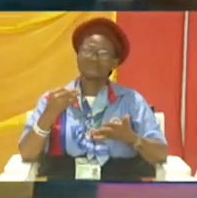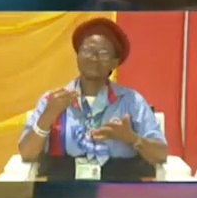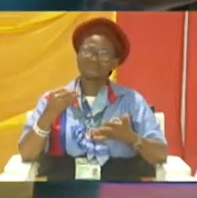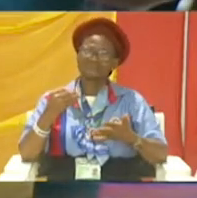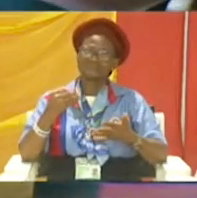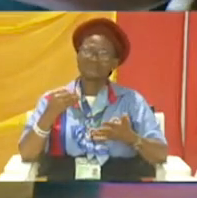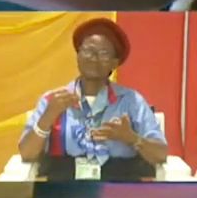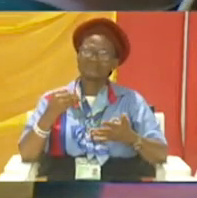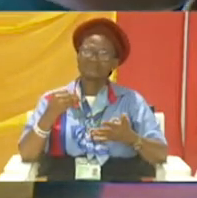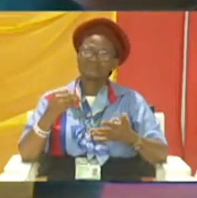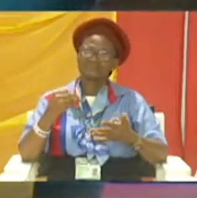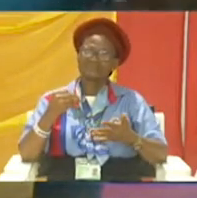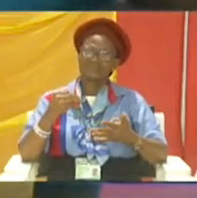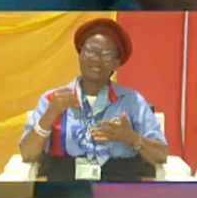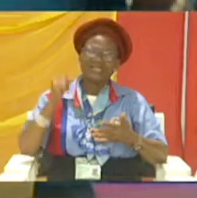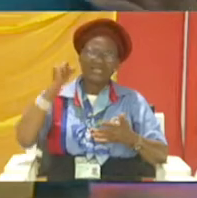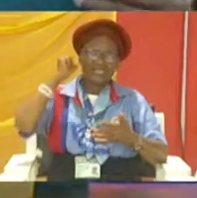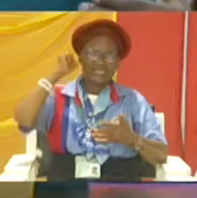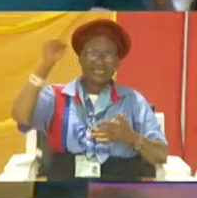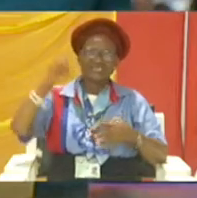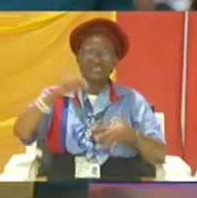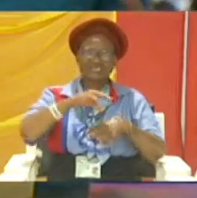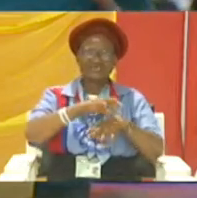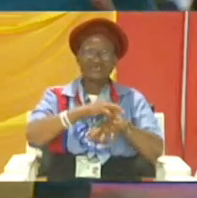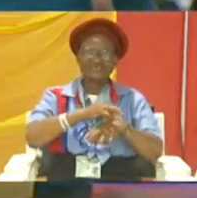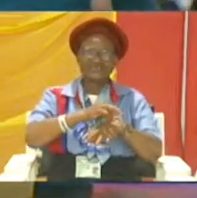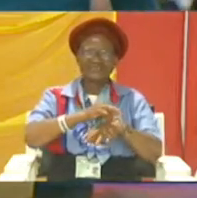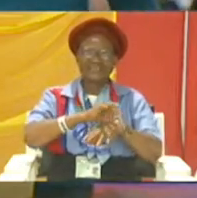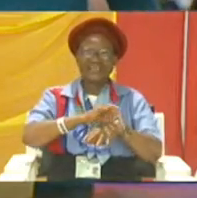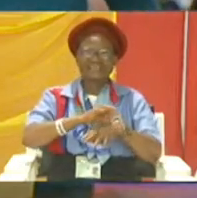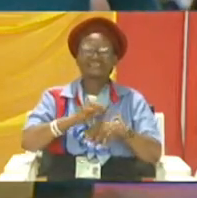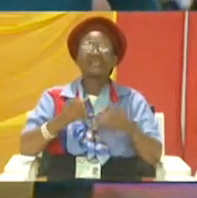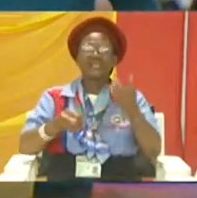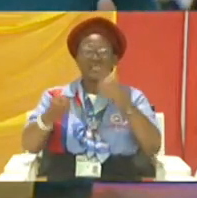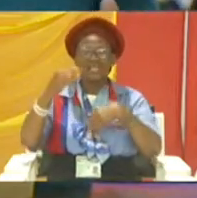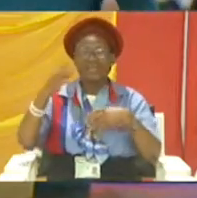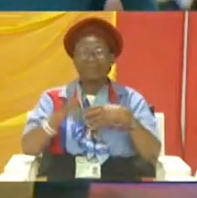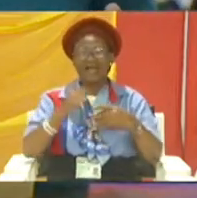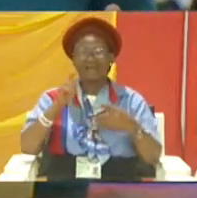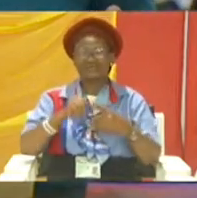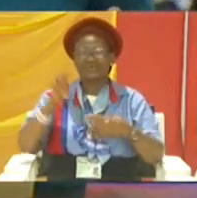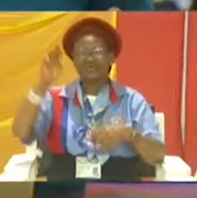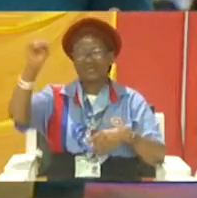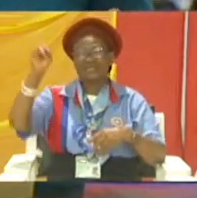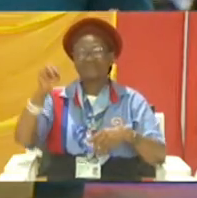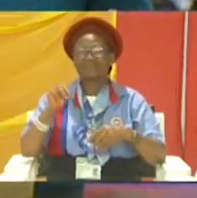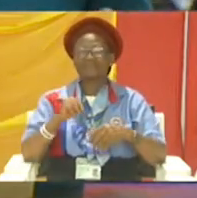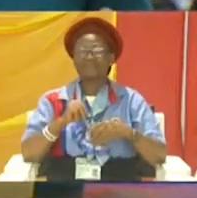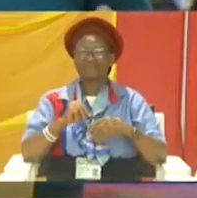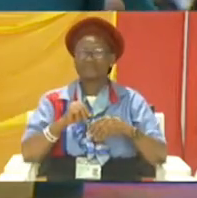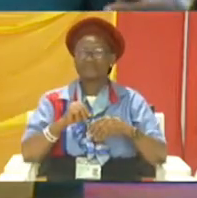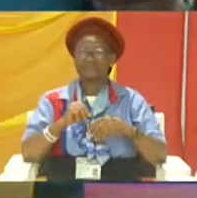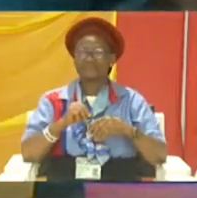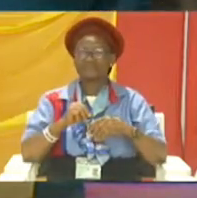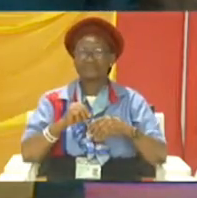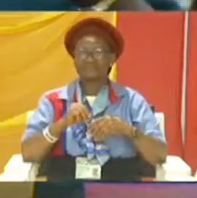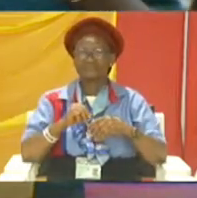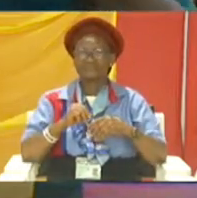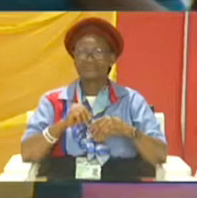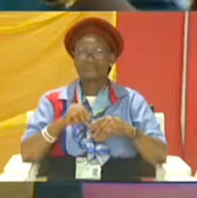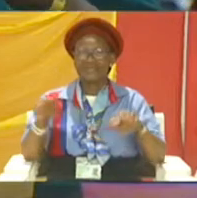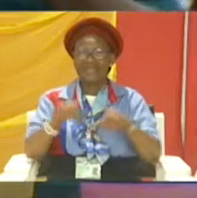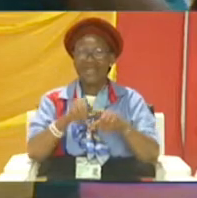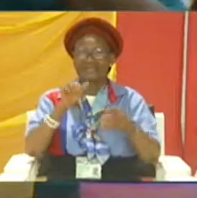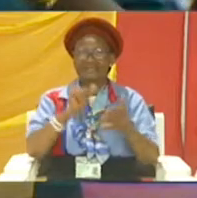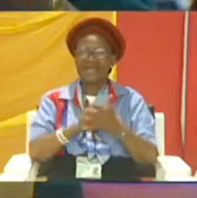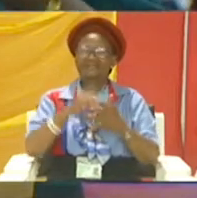His flesh came back to him. ara enu ara re pada wa ba like that